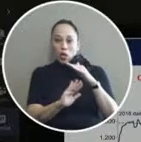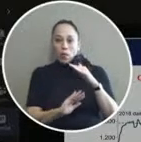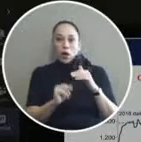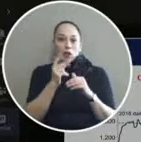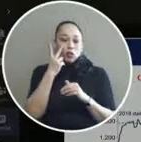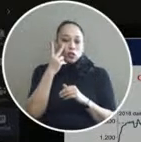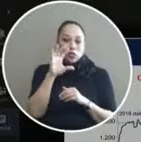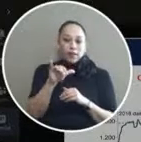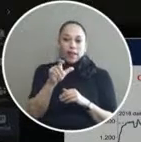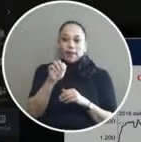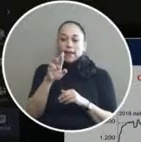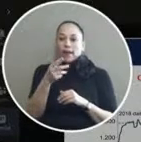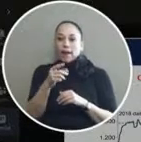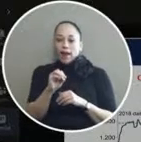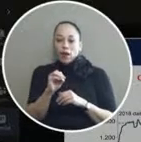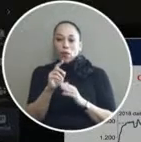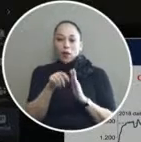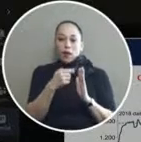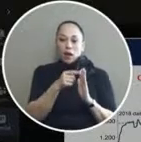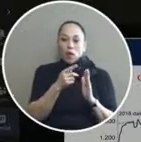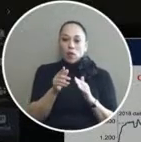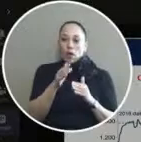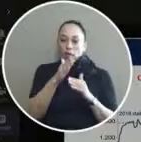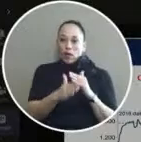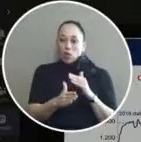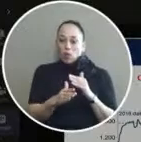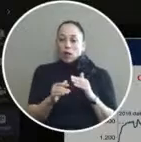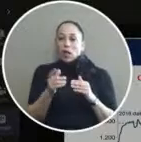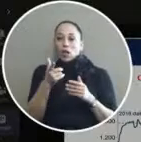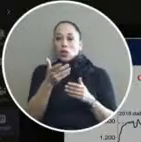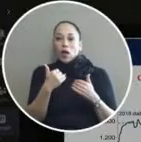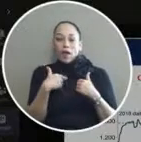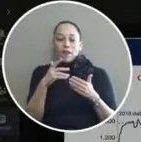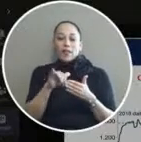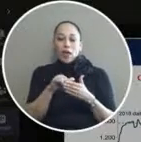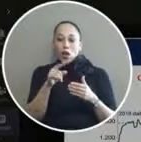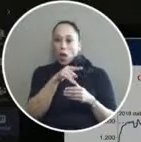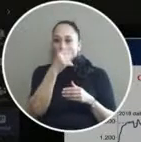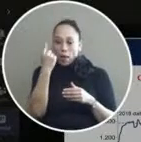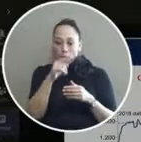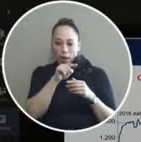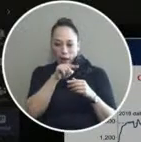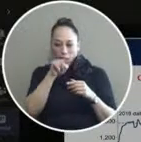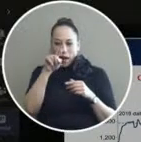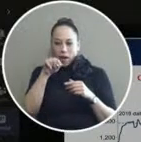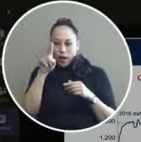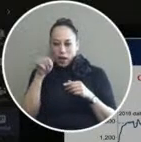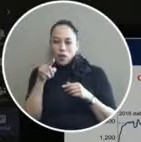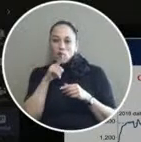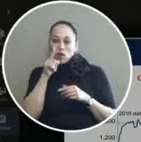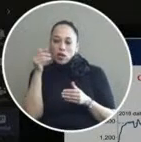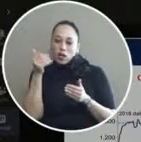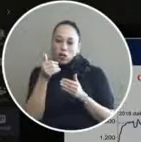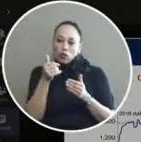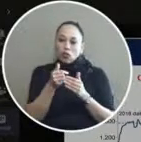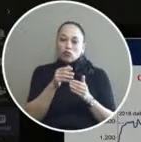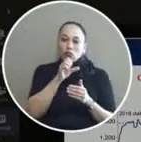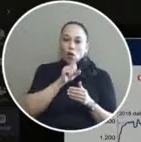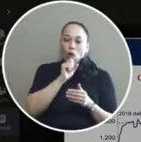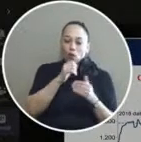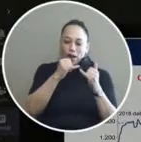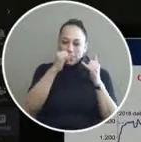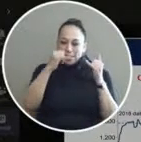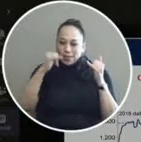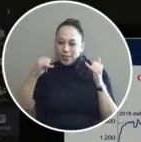look at cargo crossings by hour, by day of the week, we have here the black line following pretty close the orange line, pre and